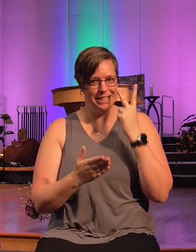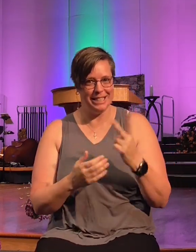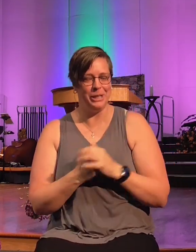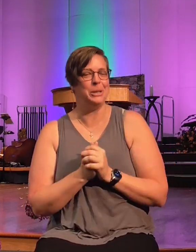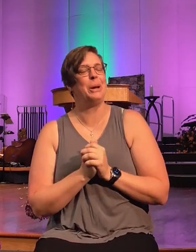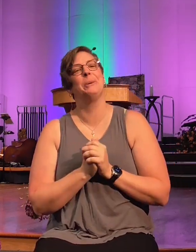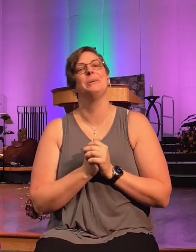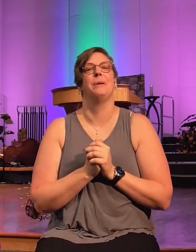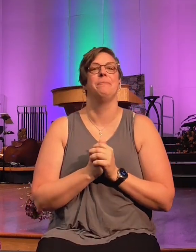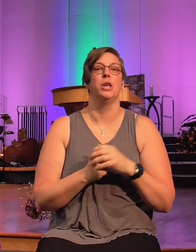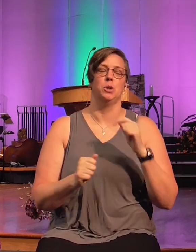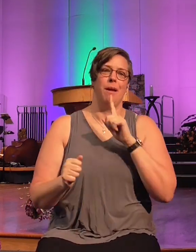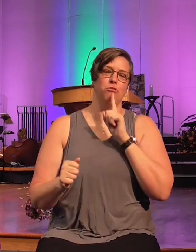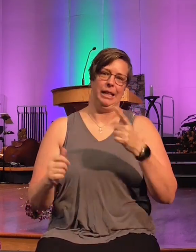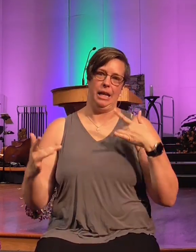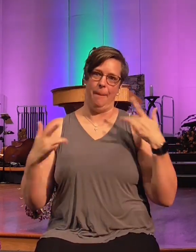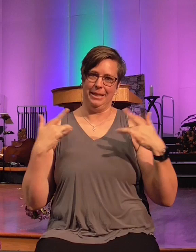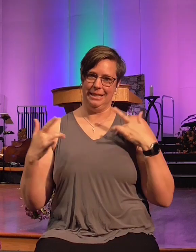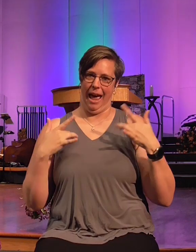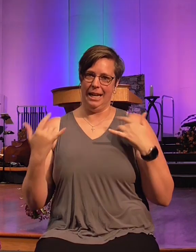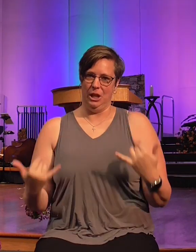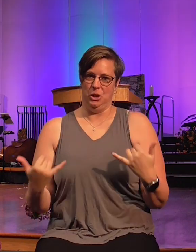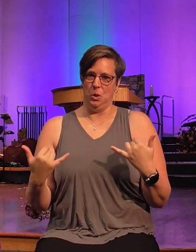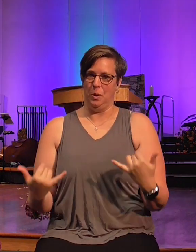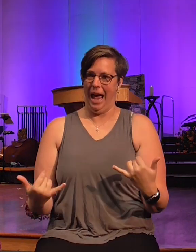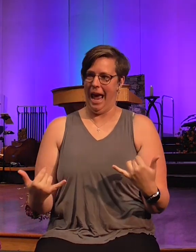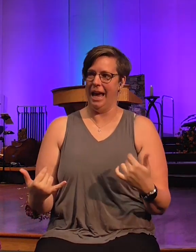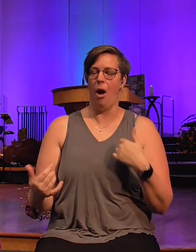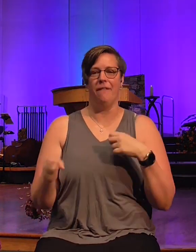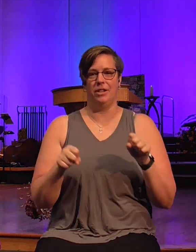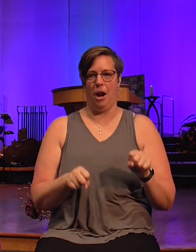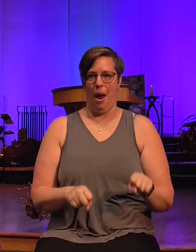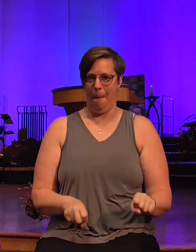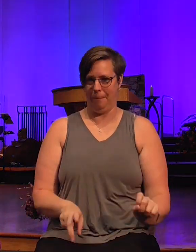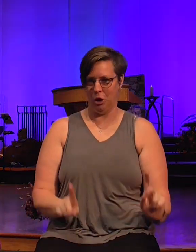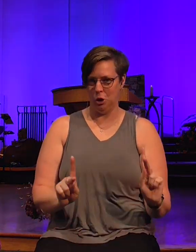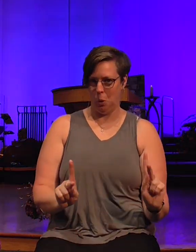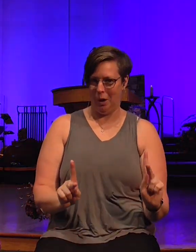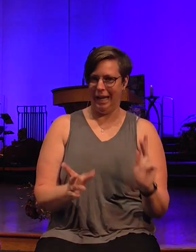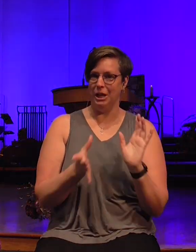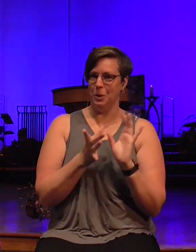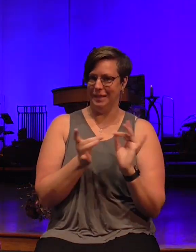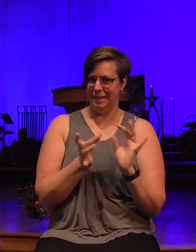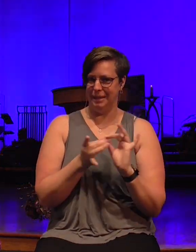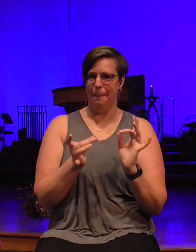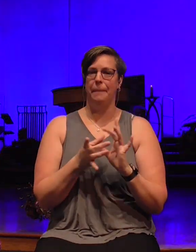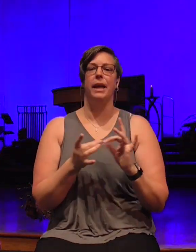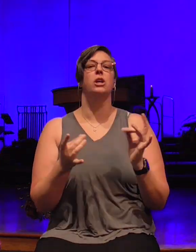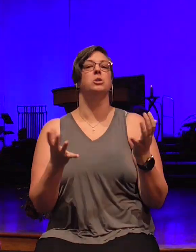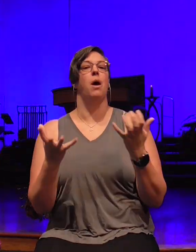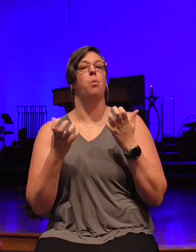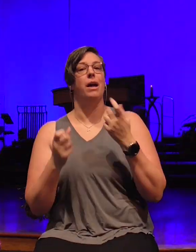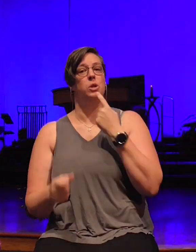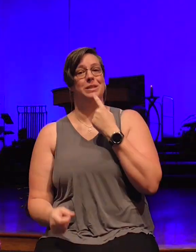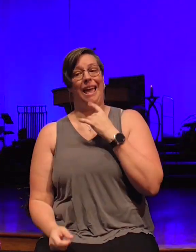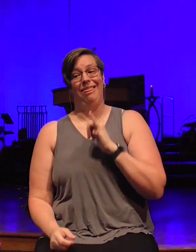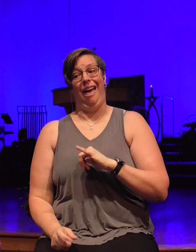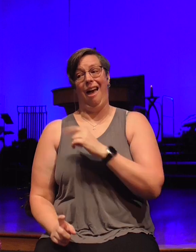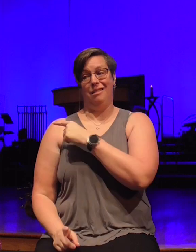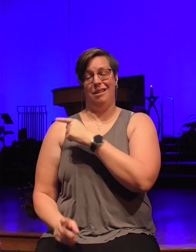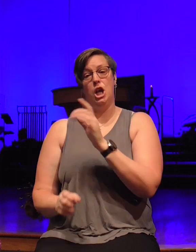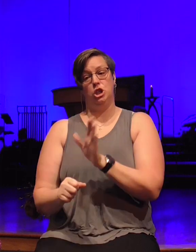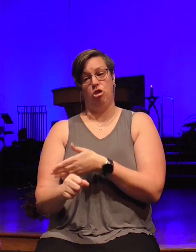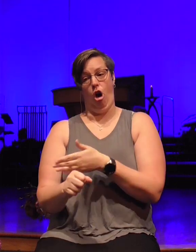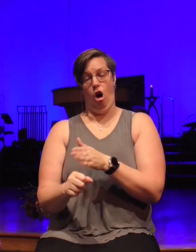So I am excited today to have an opportunity to speak, and I want to say that that song really reminds me